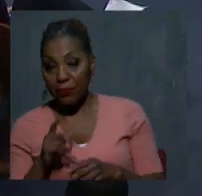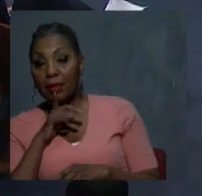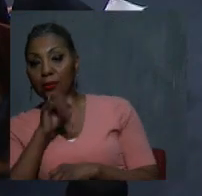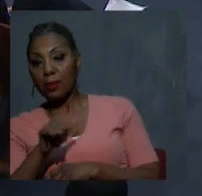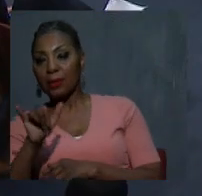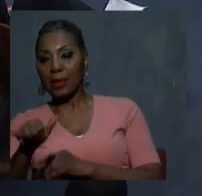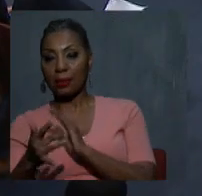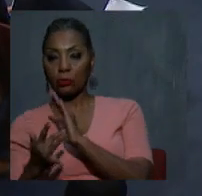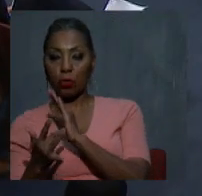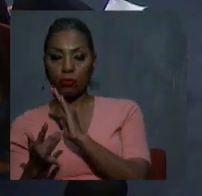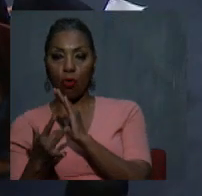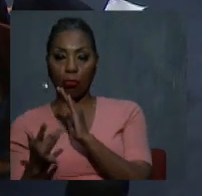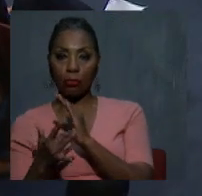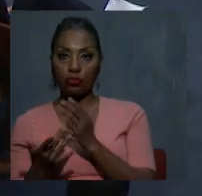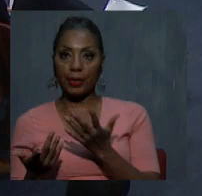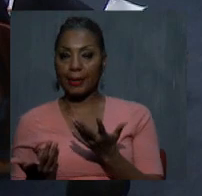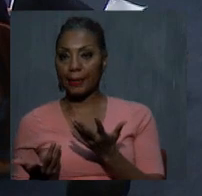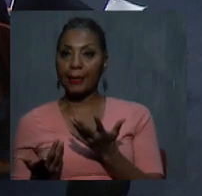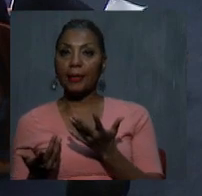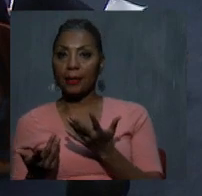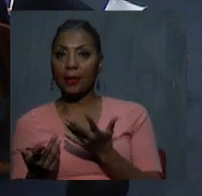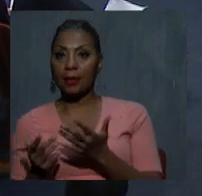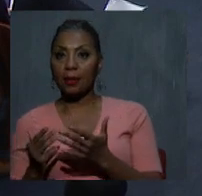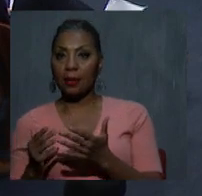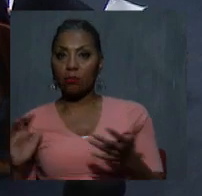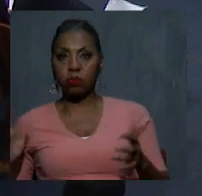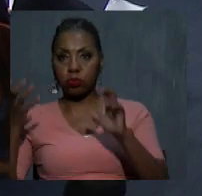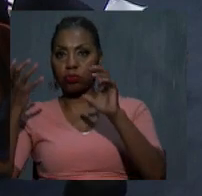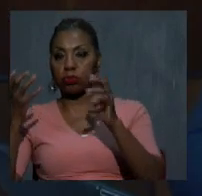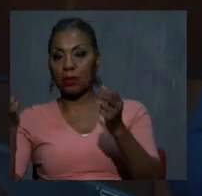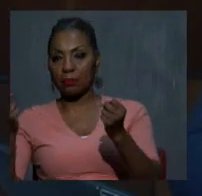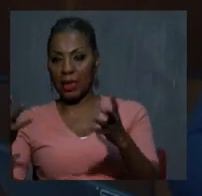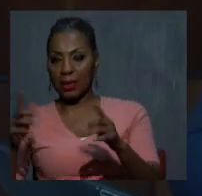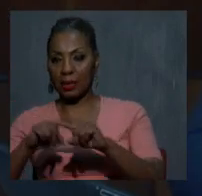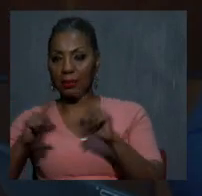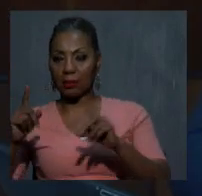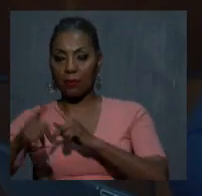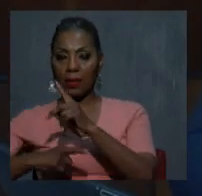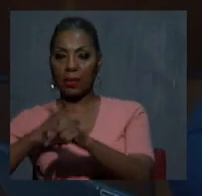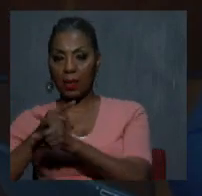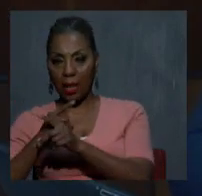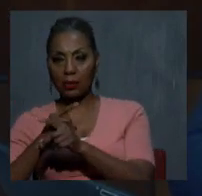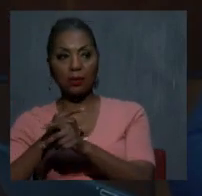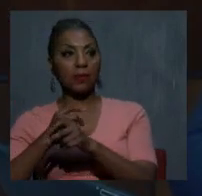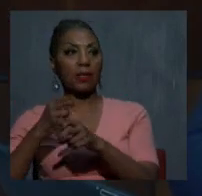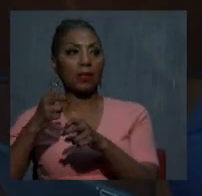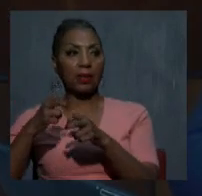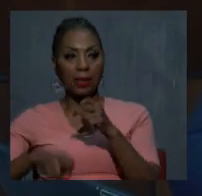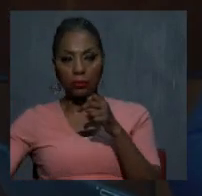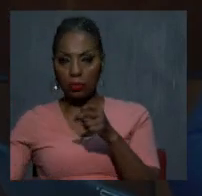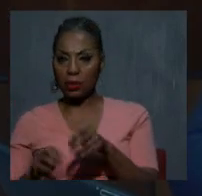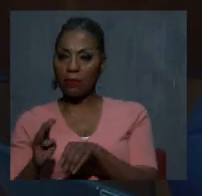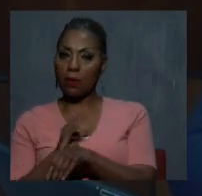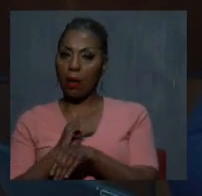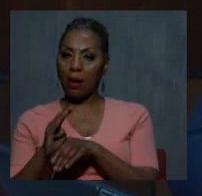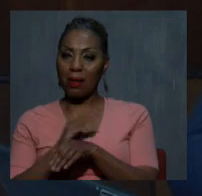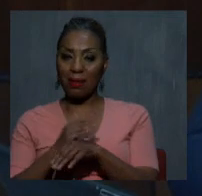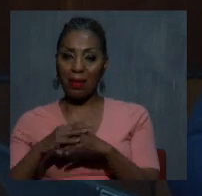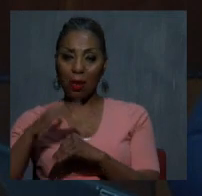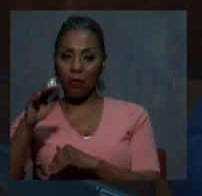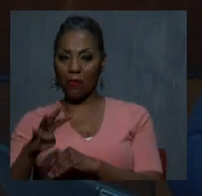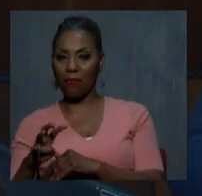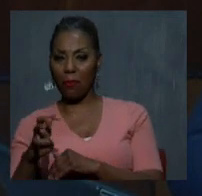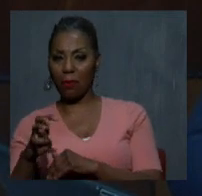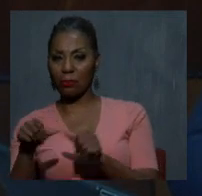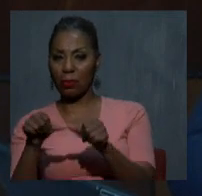that technology is disrupting many, many different kinds of issues of commerce. There are over